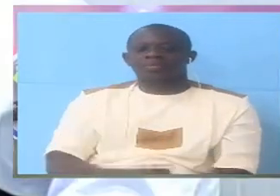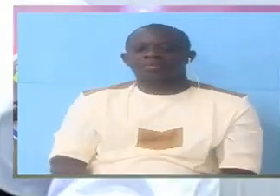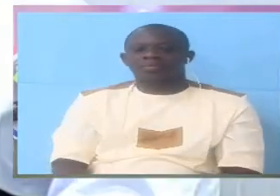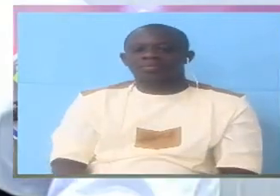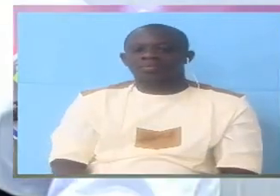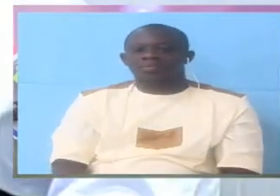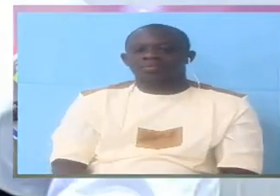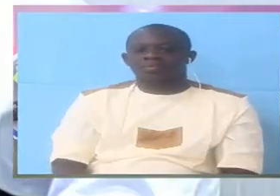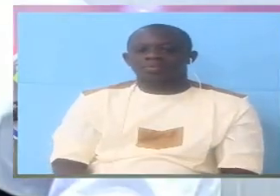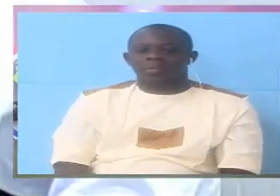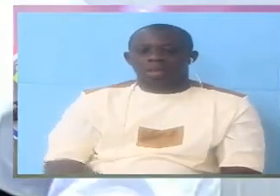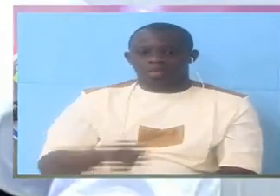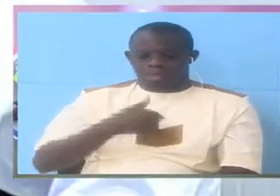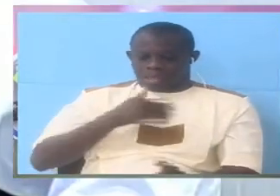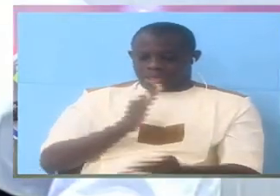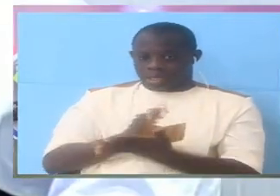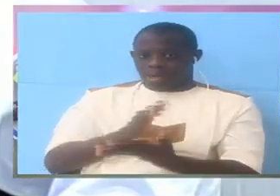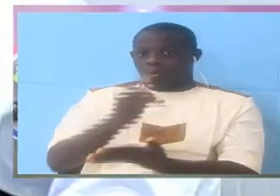spent 1 year, 3 months there.